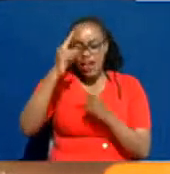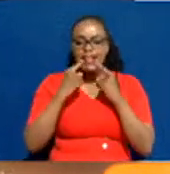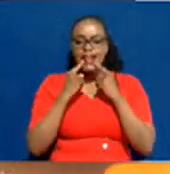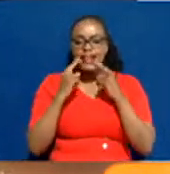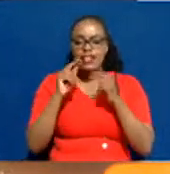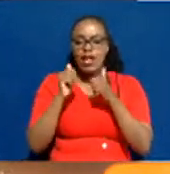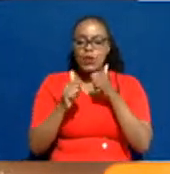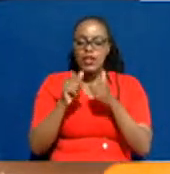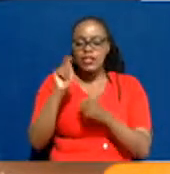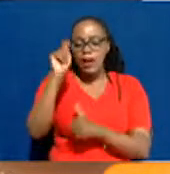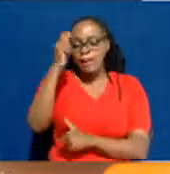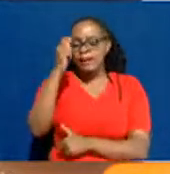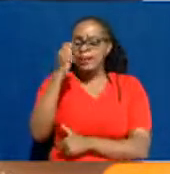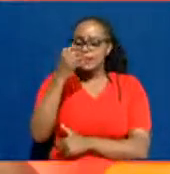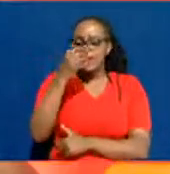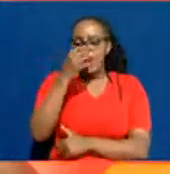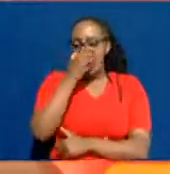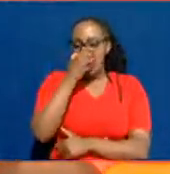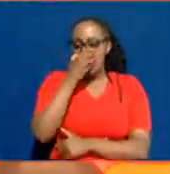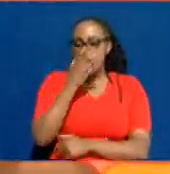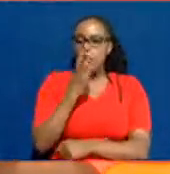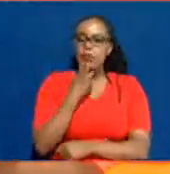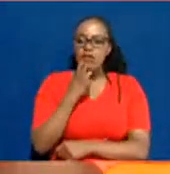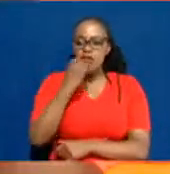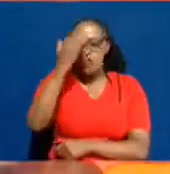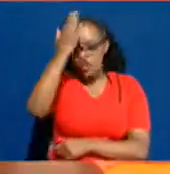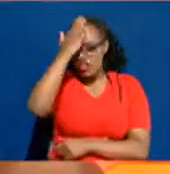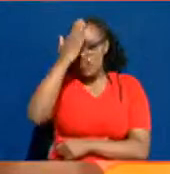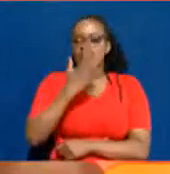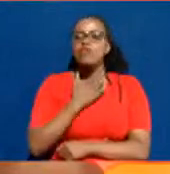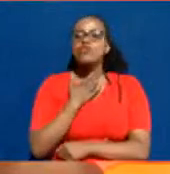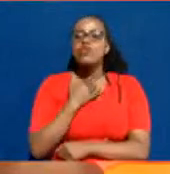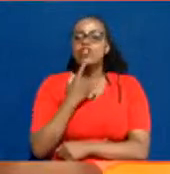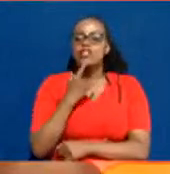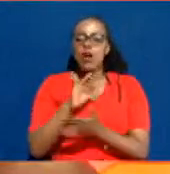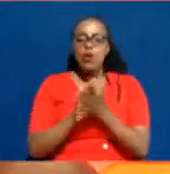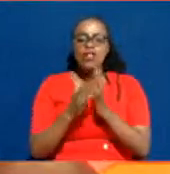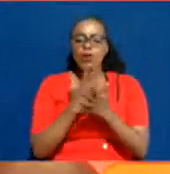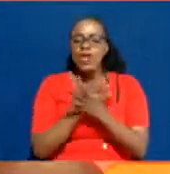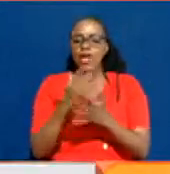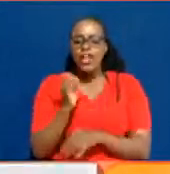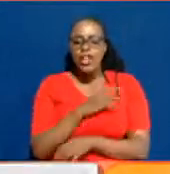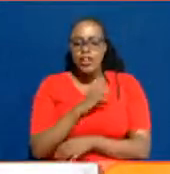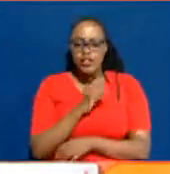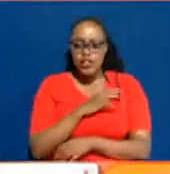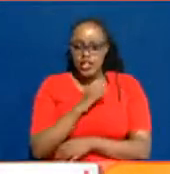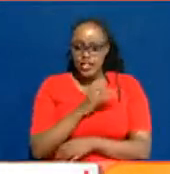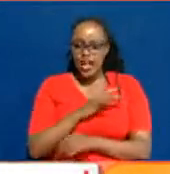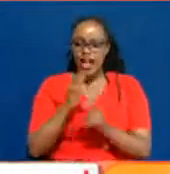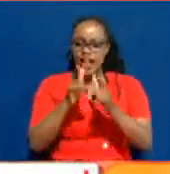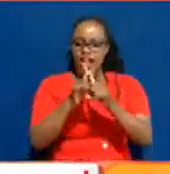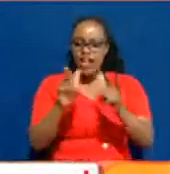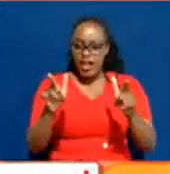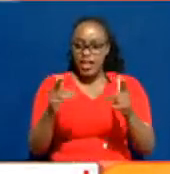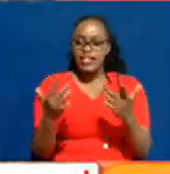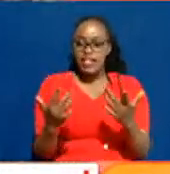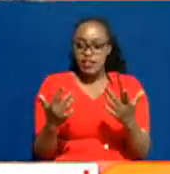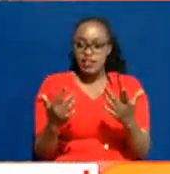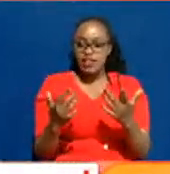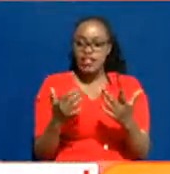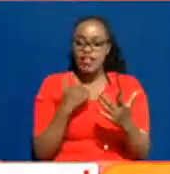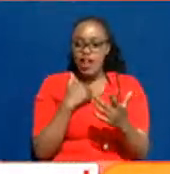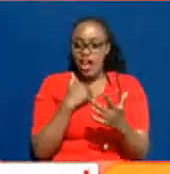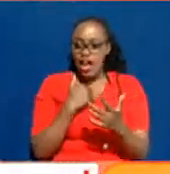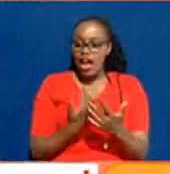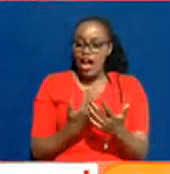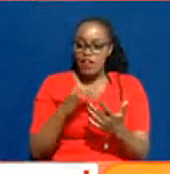the head of state laughed off on Monday. And I want to say this without fear of contradiction. Let foreign countries don't